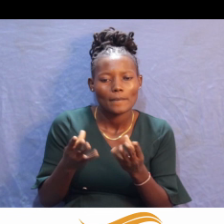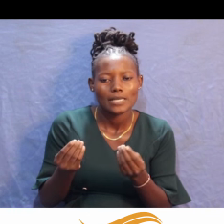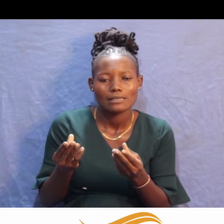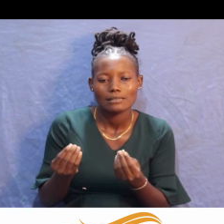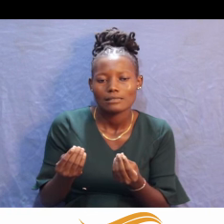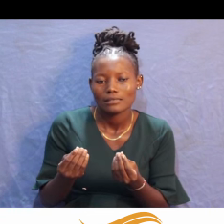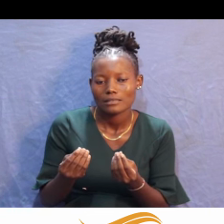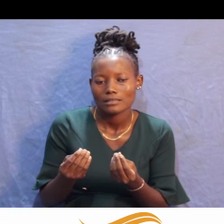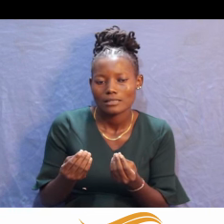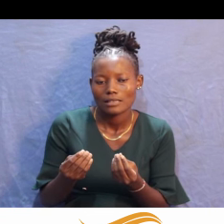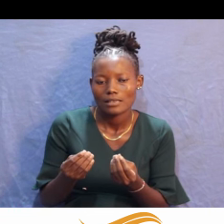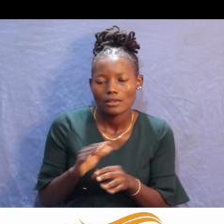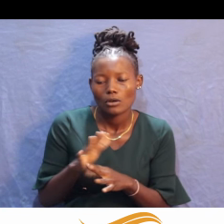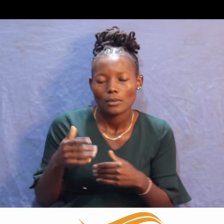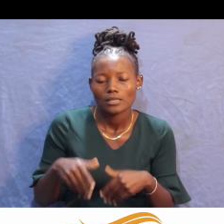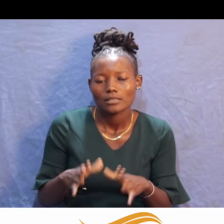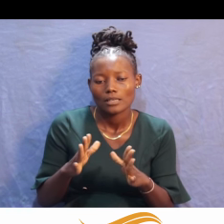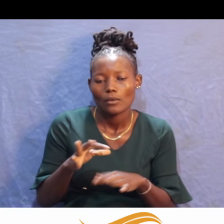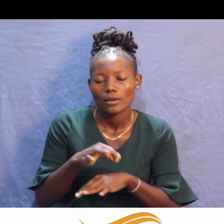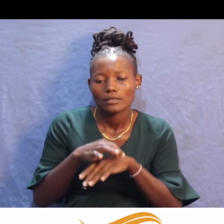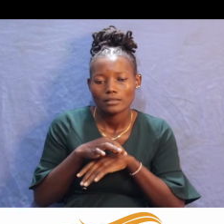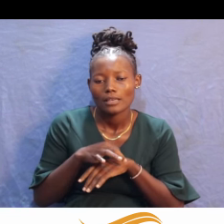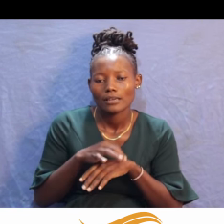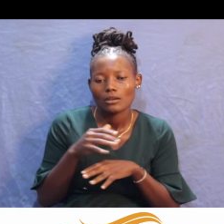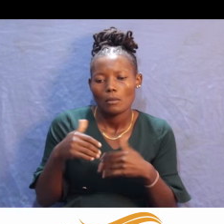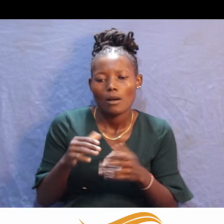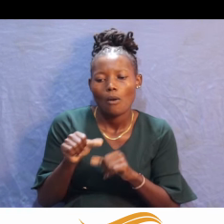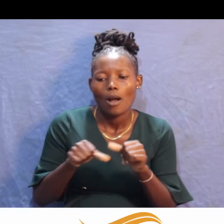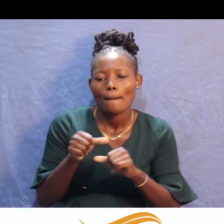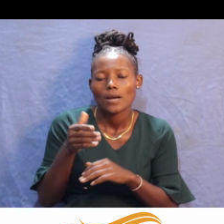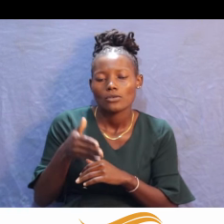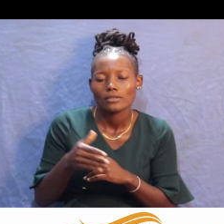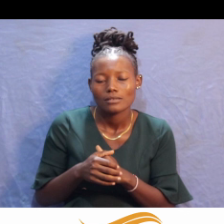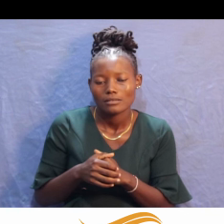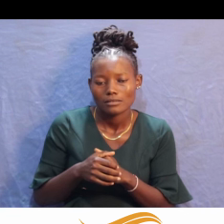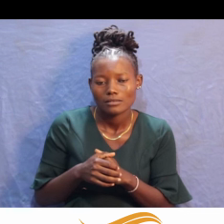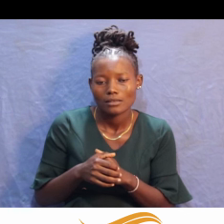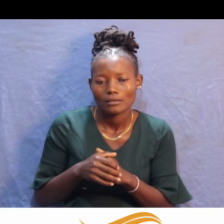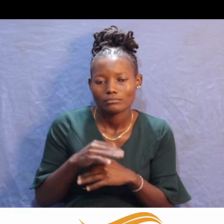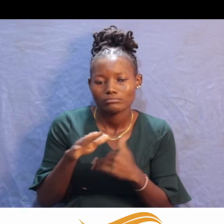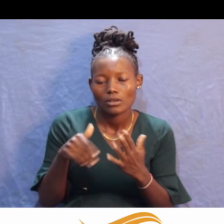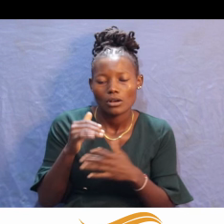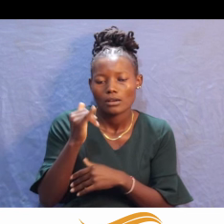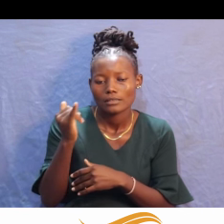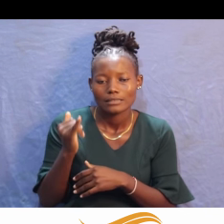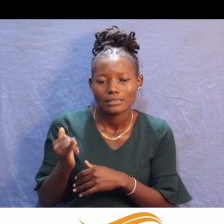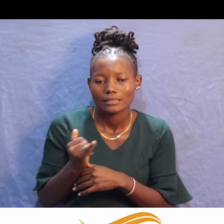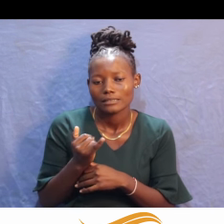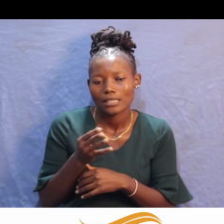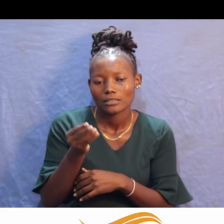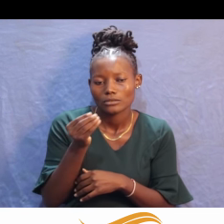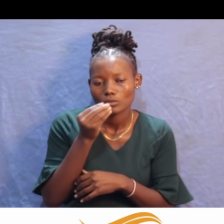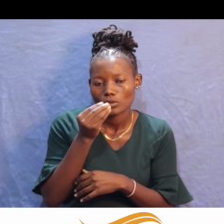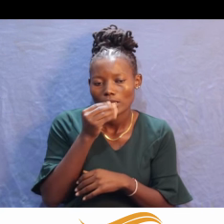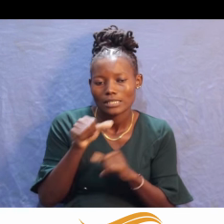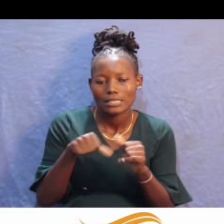that is, no matter where you are in the globe, our bodies are designed to consume